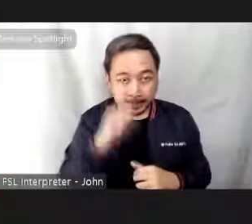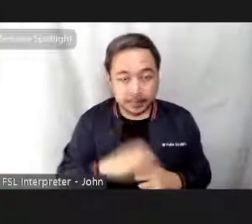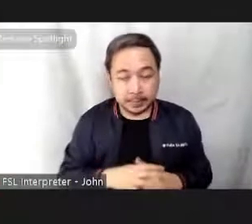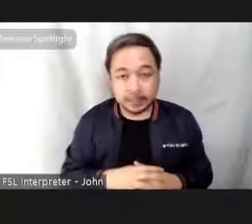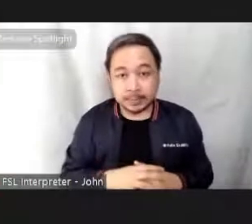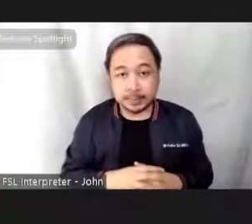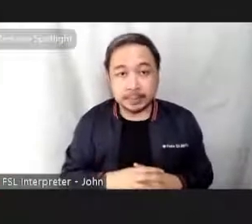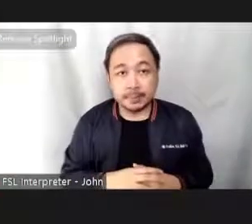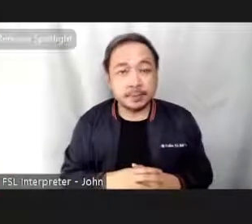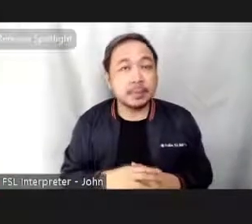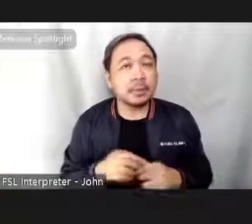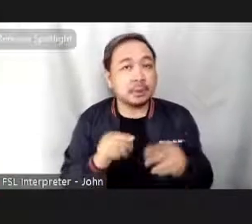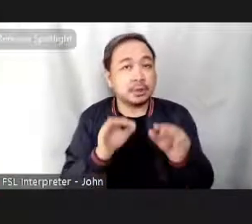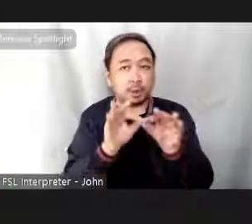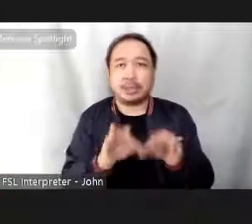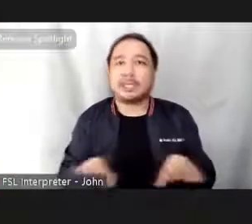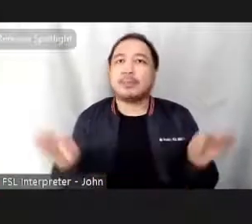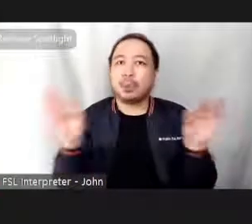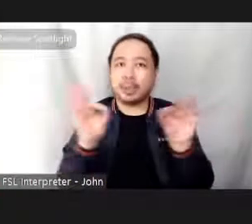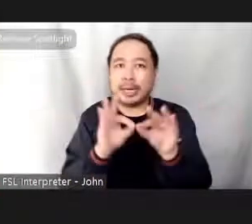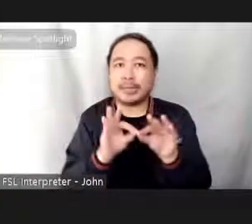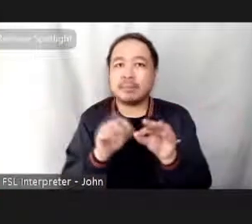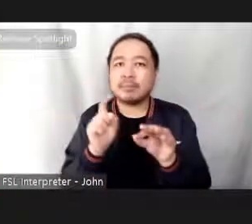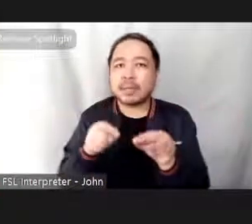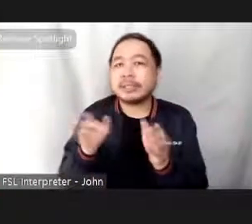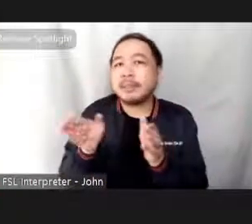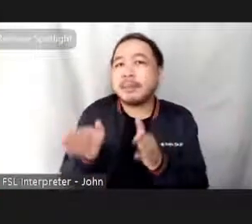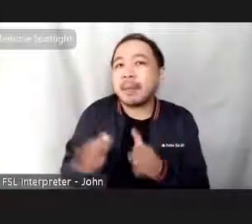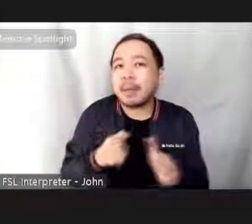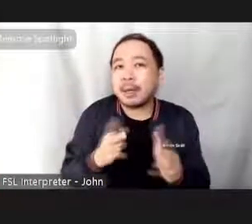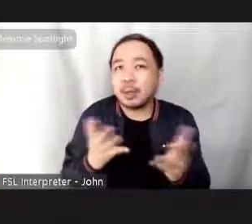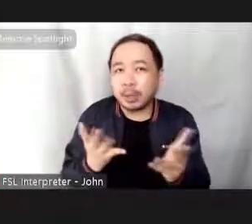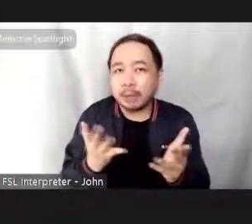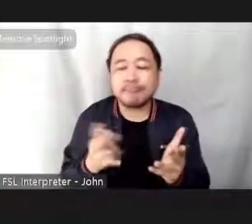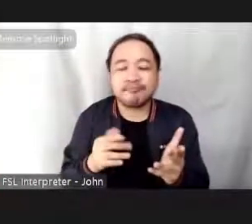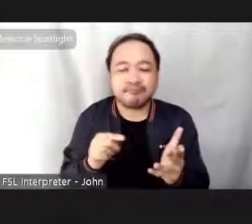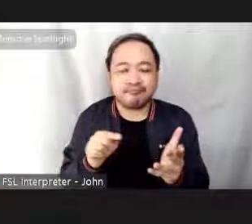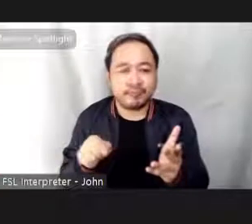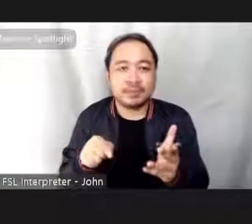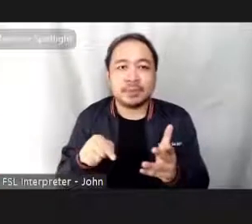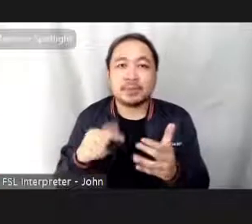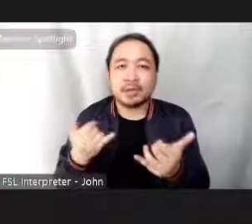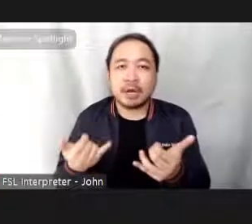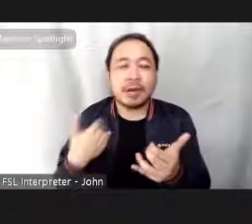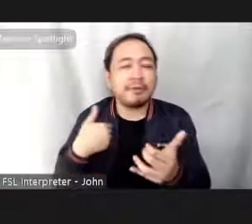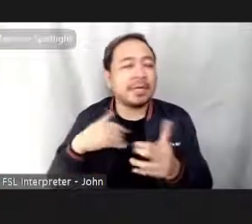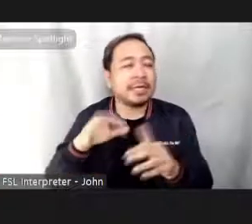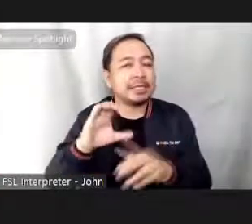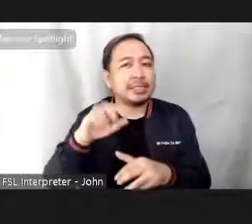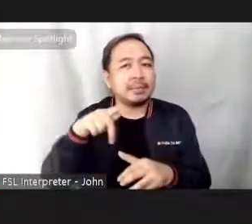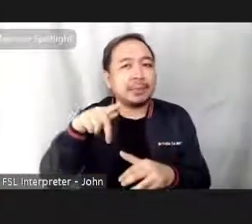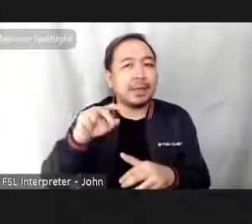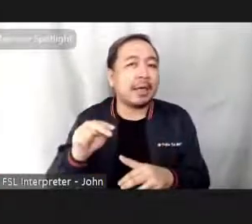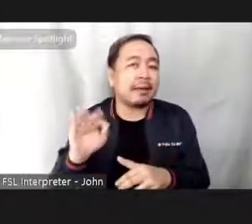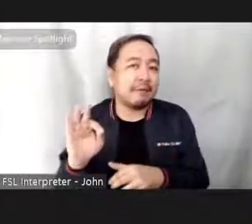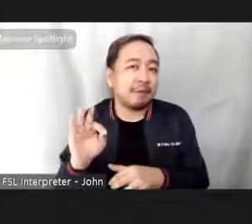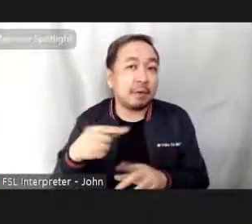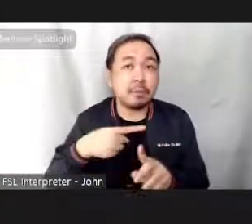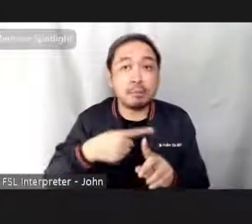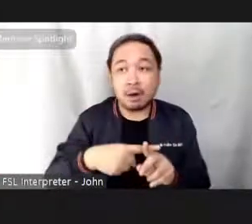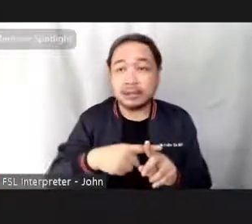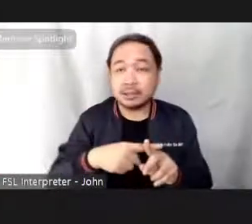However, it is also important to prepare them for this. Hence, the Child Protection Network, in partnership with